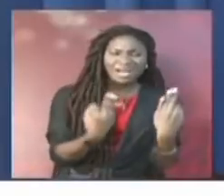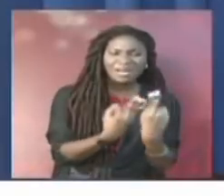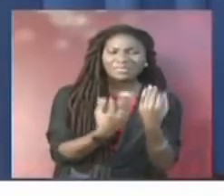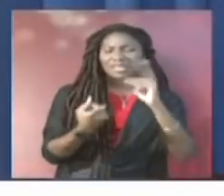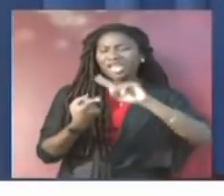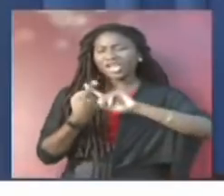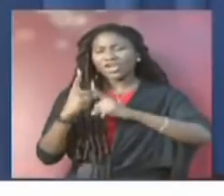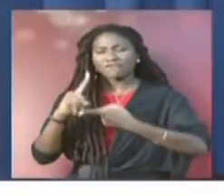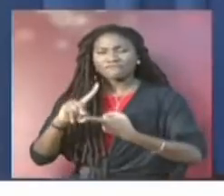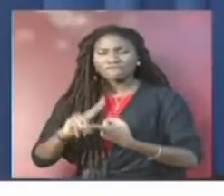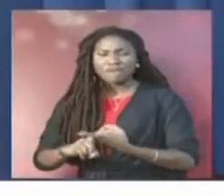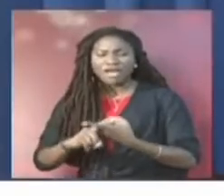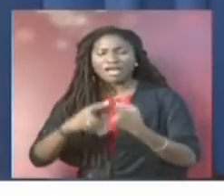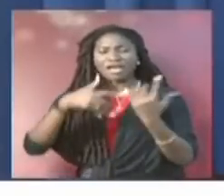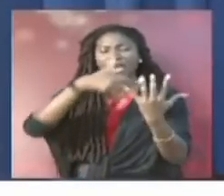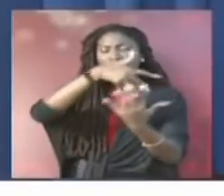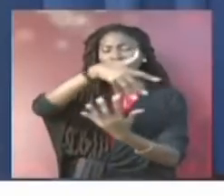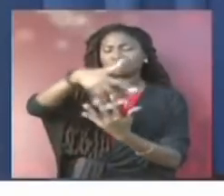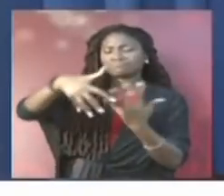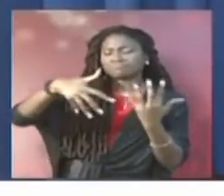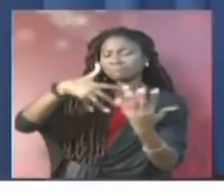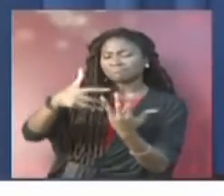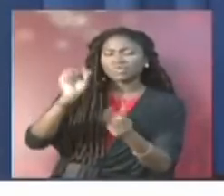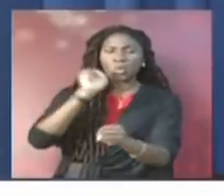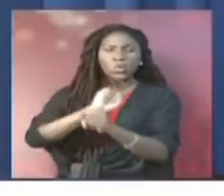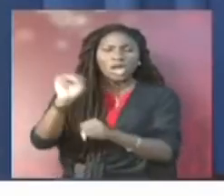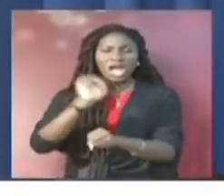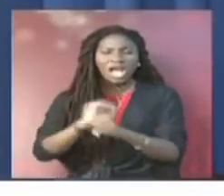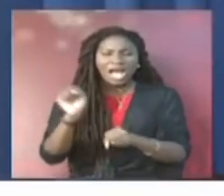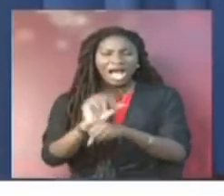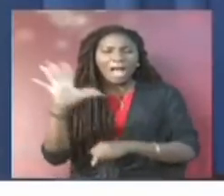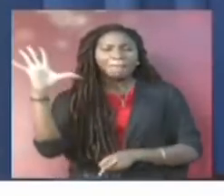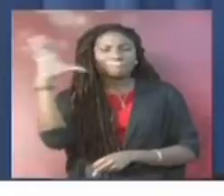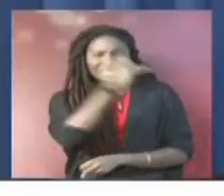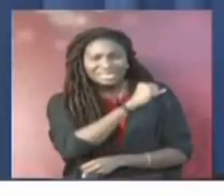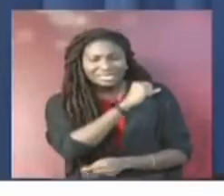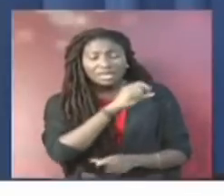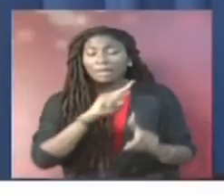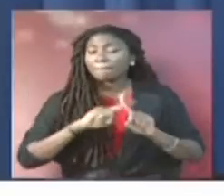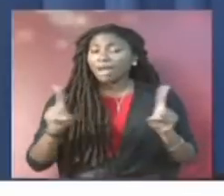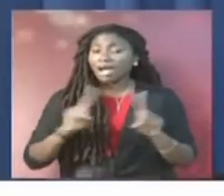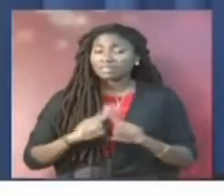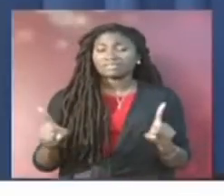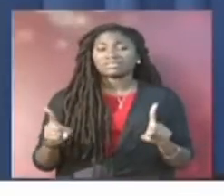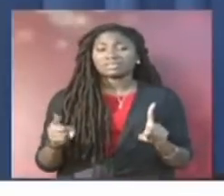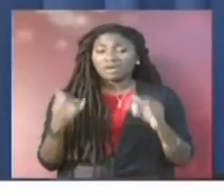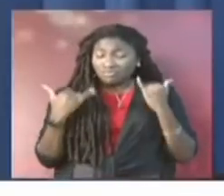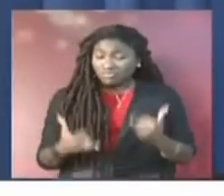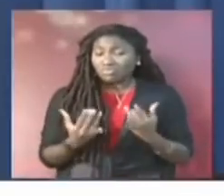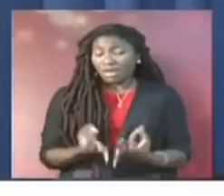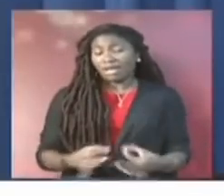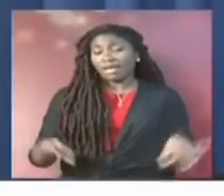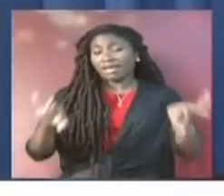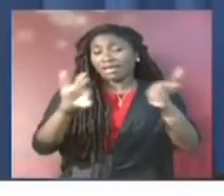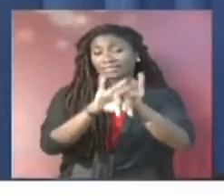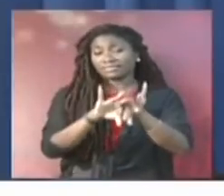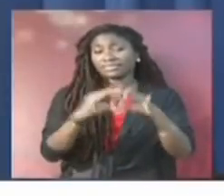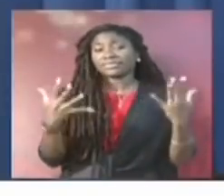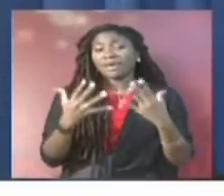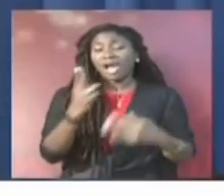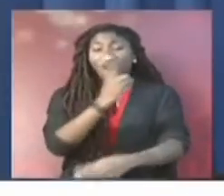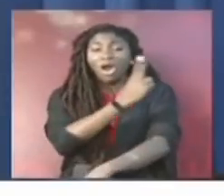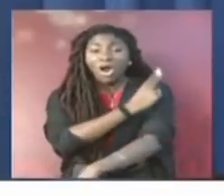friends, socializing, your workplace, but we are at a tipping point in terms of the